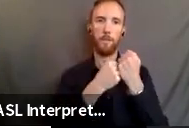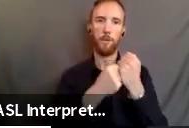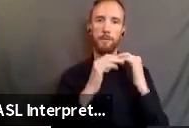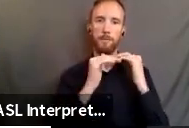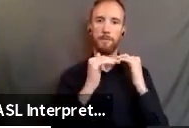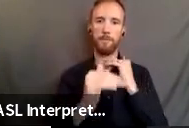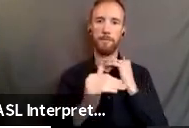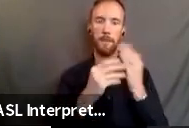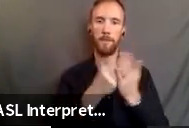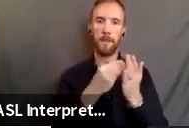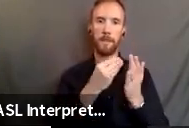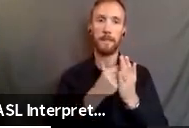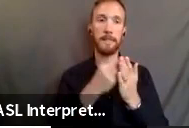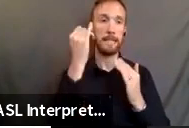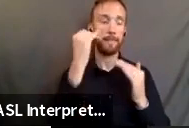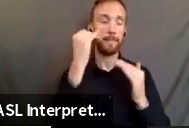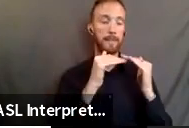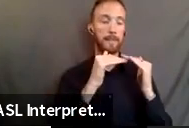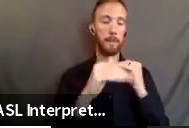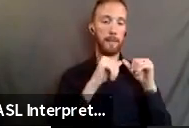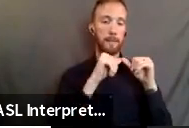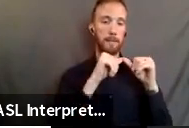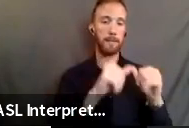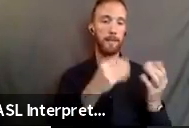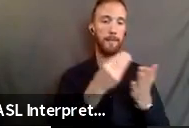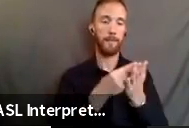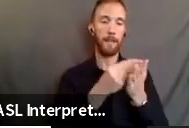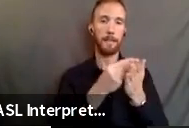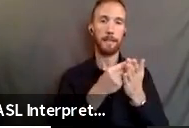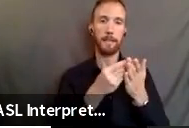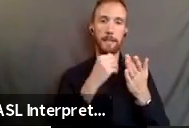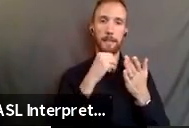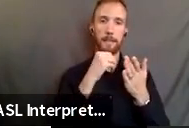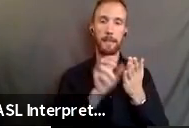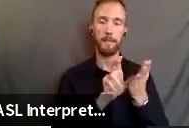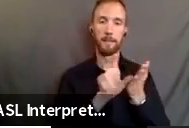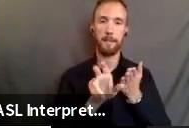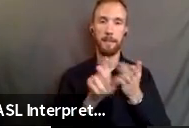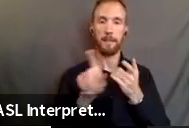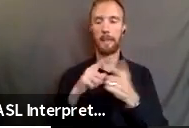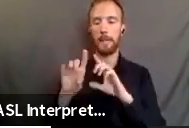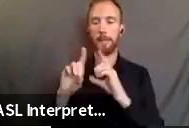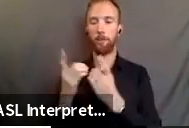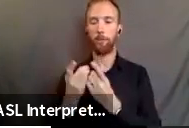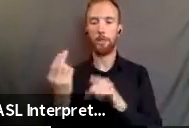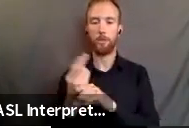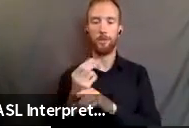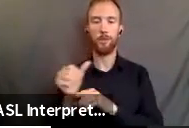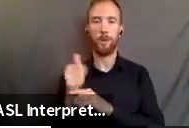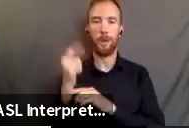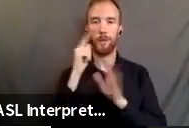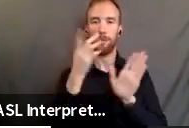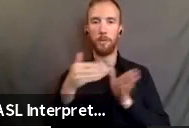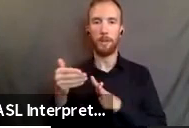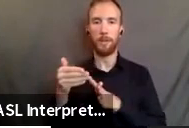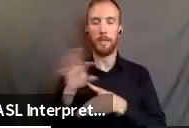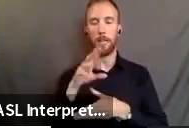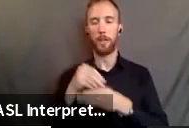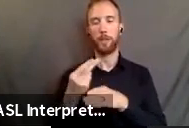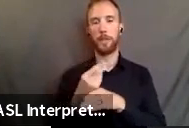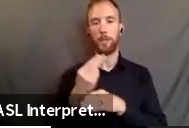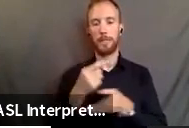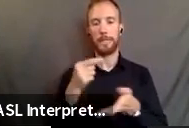event that the stabilization funding should not be realized the district would utilize a series of financial strategies including the use of debt service